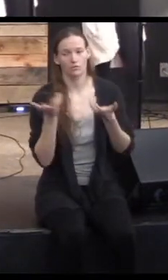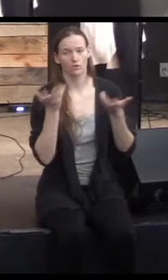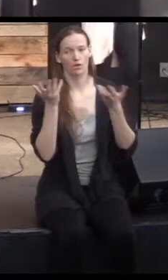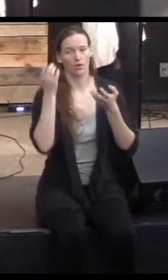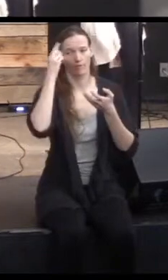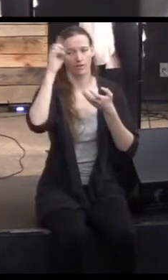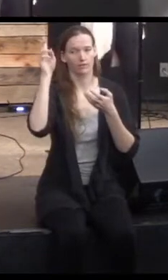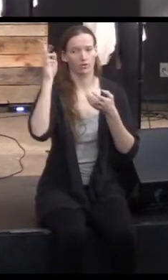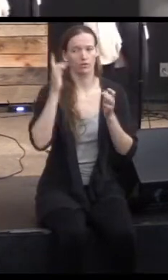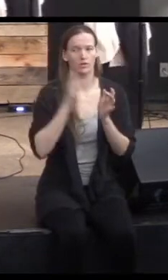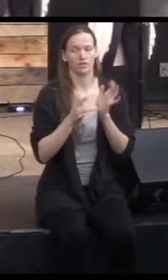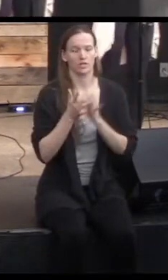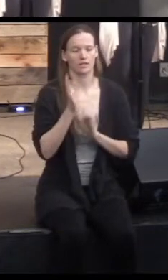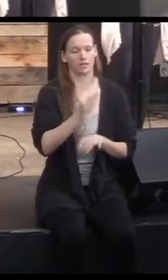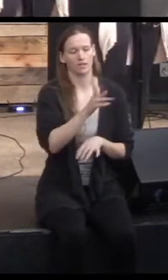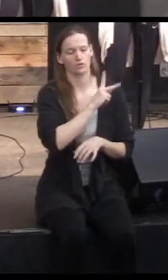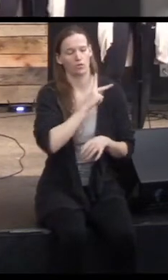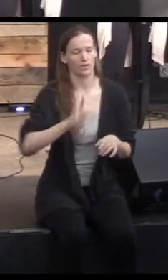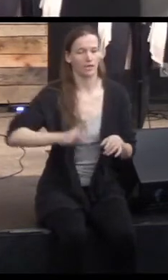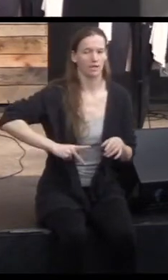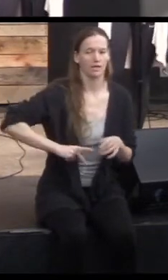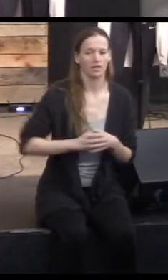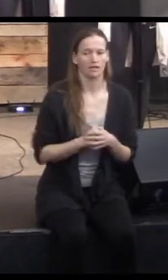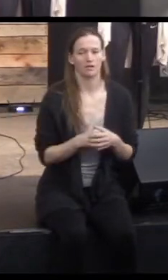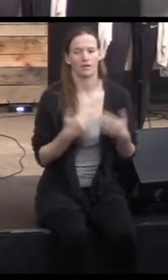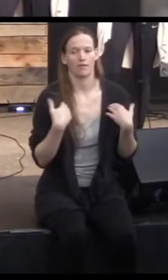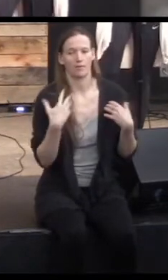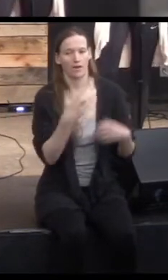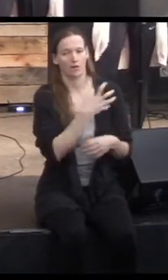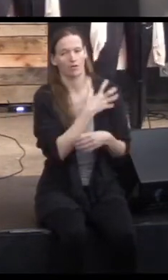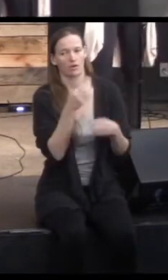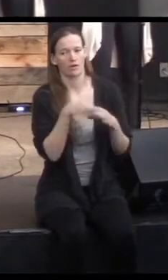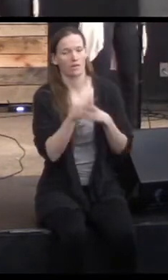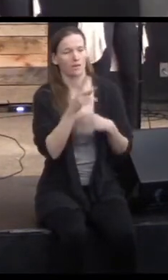do service for Jesus your King?